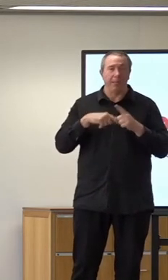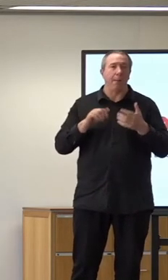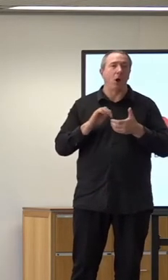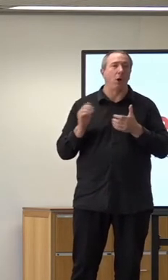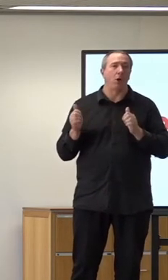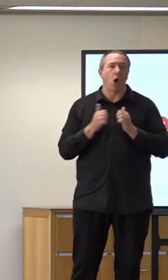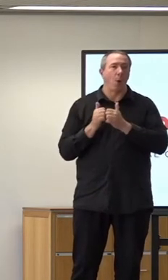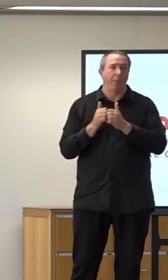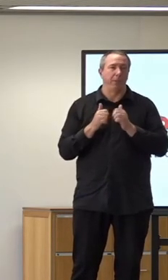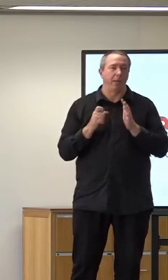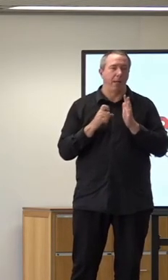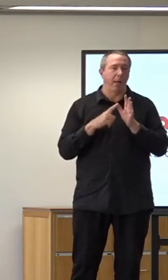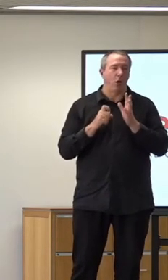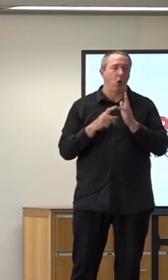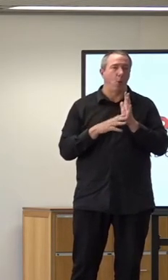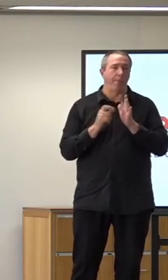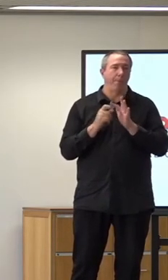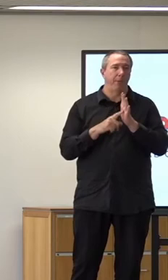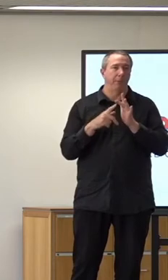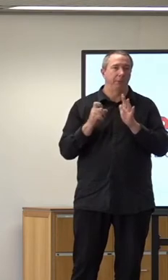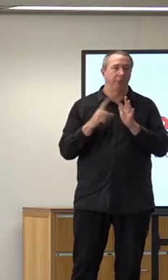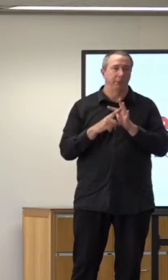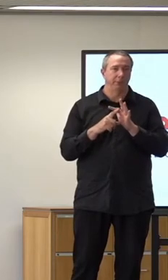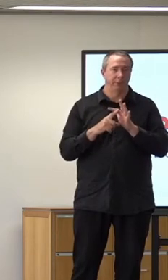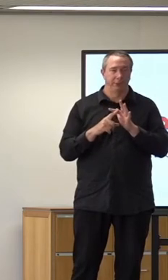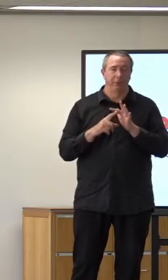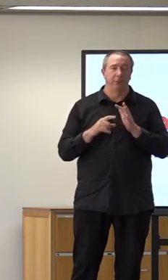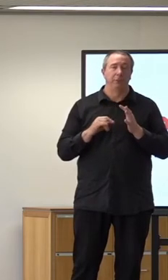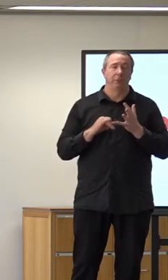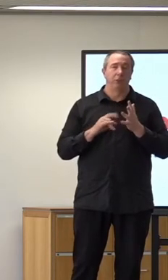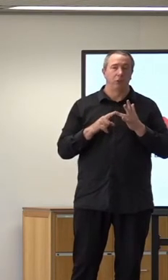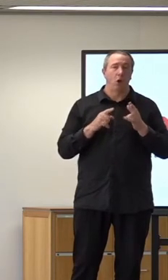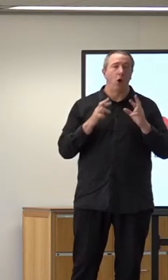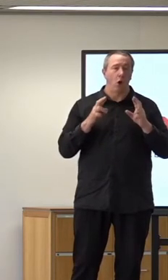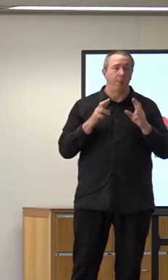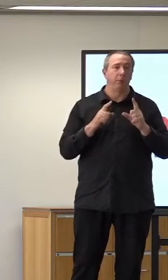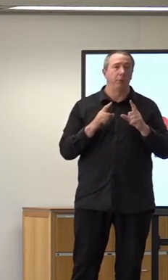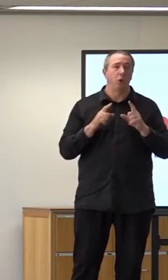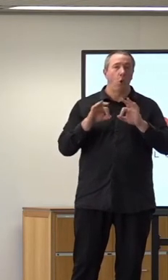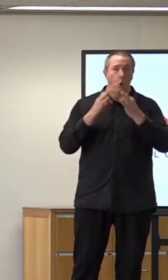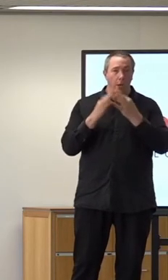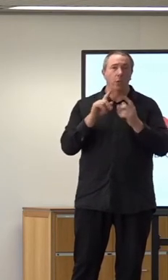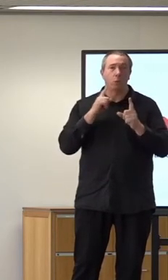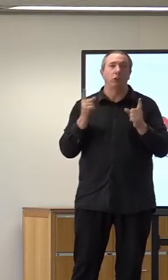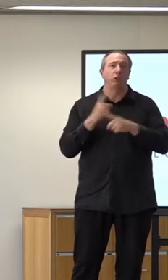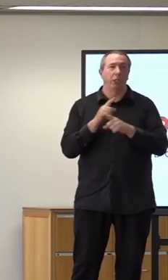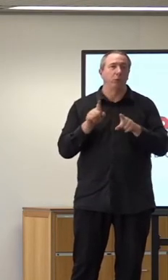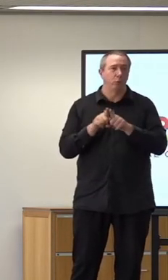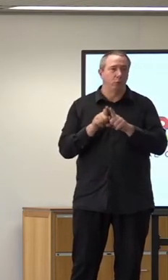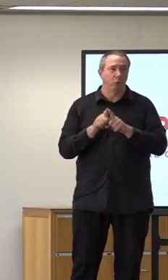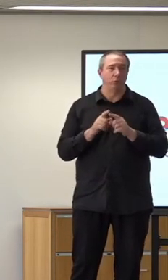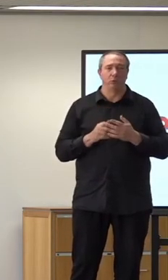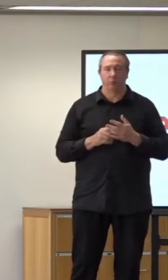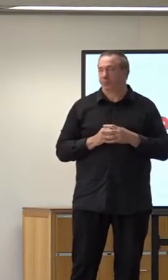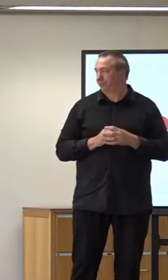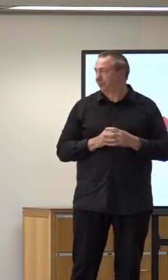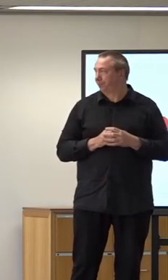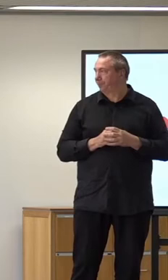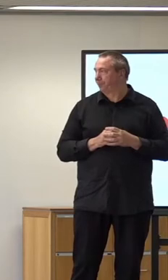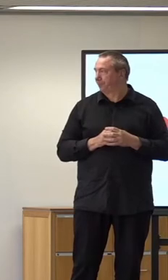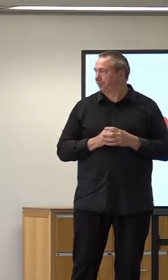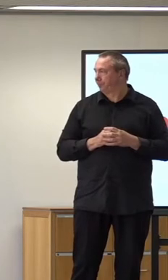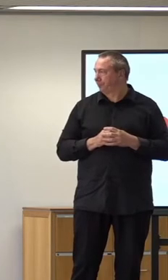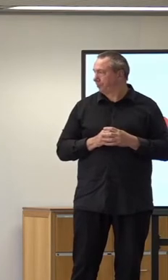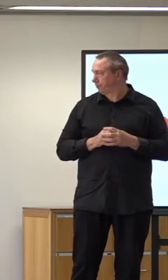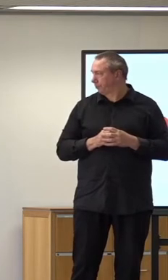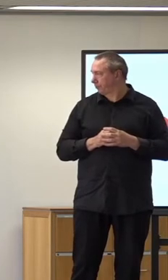they're the four A's that I try to sort of do. And I hope change organisations from within as well through little truth bombs and stuff like that. I